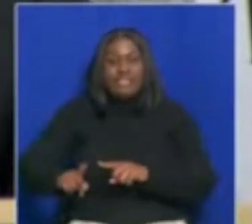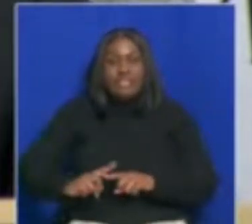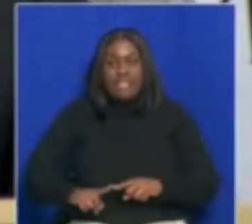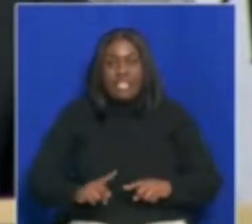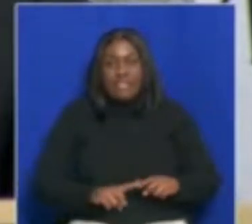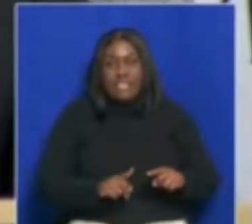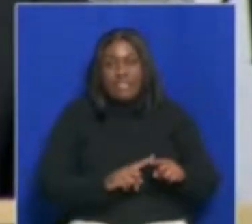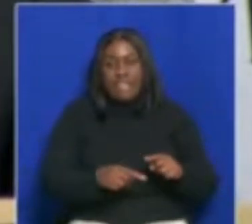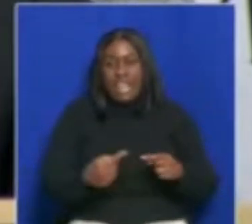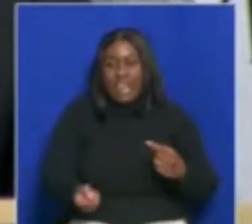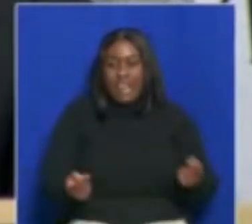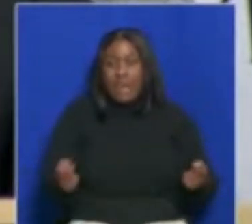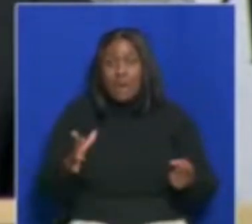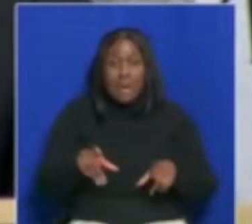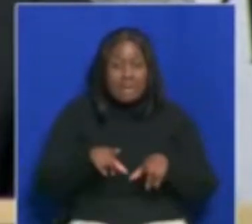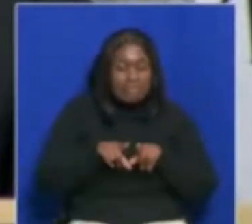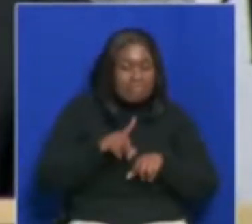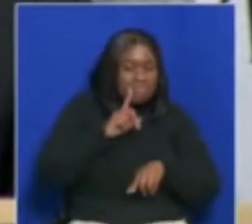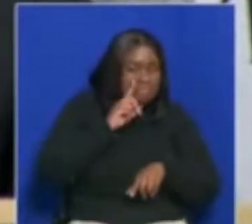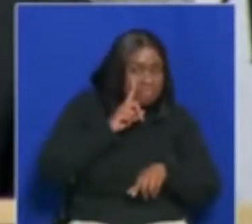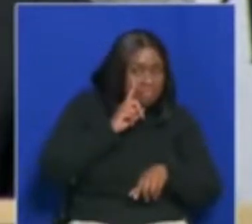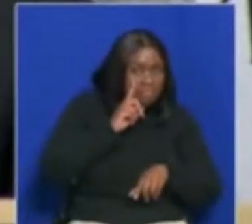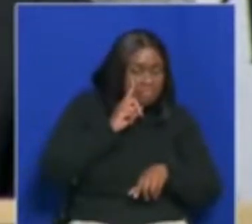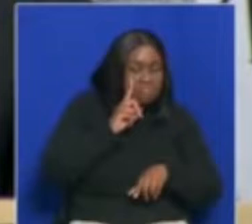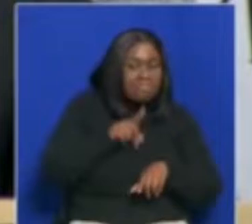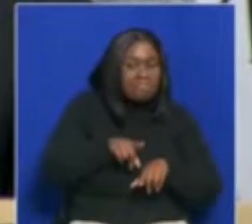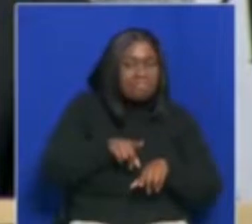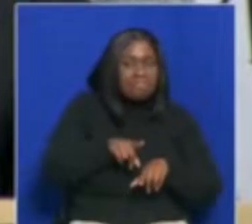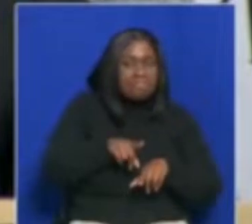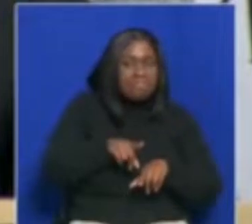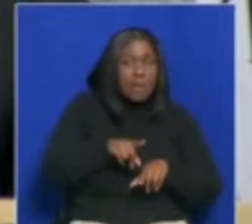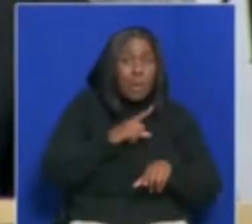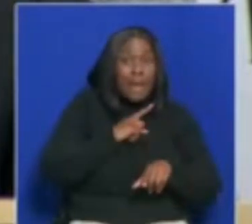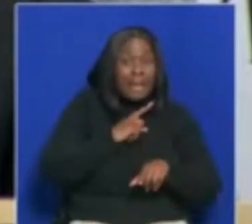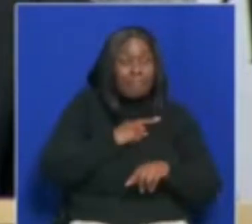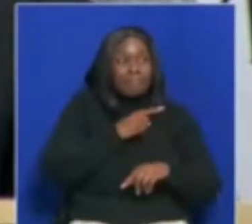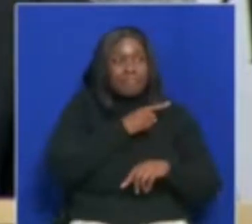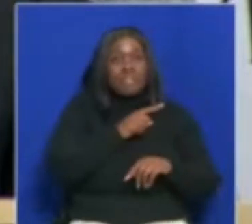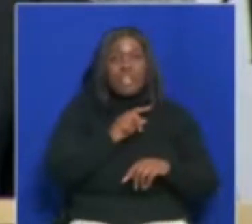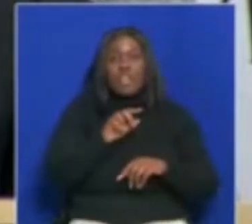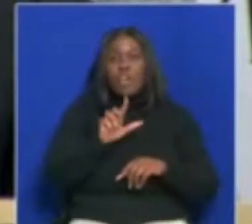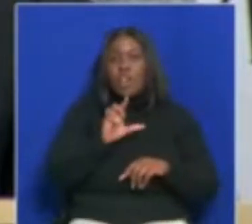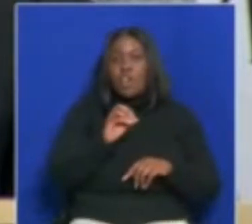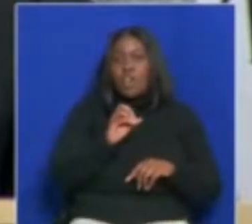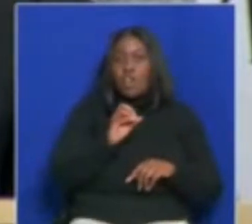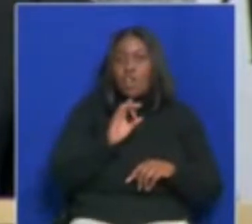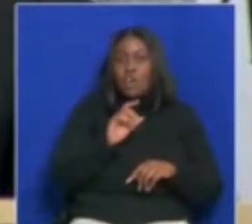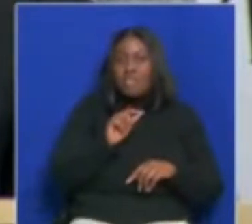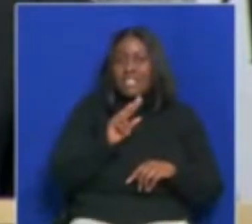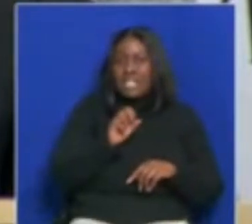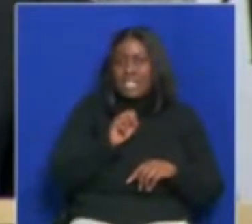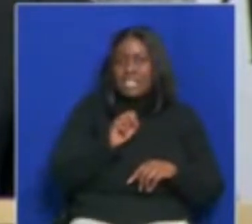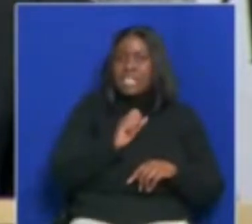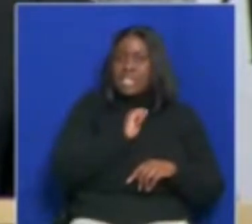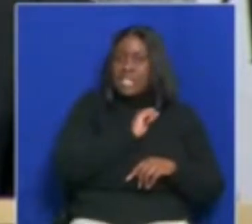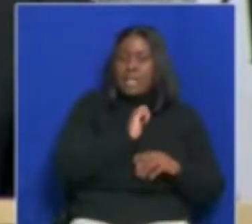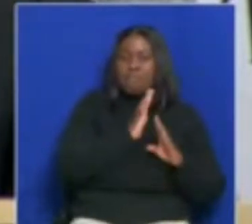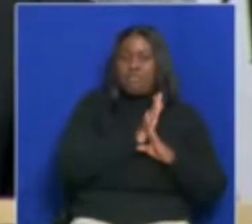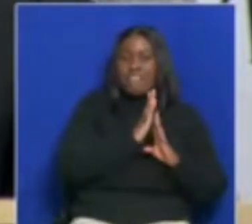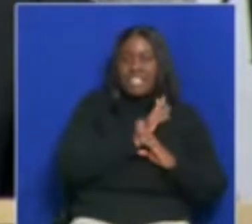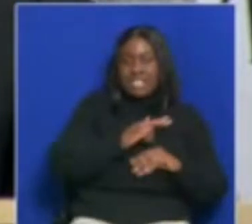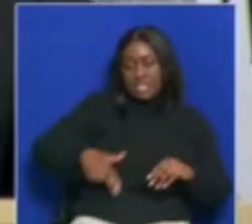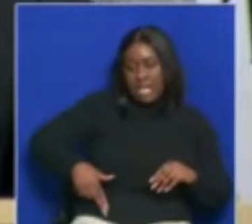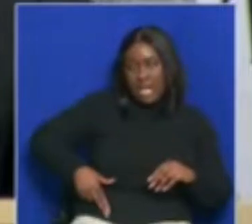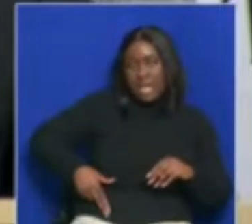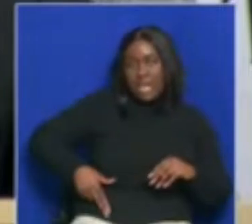tested because Bevan Loftus had his own firearm, his private firearm.